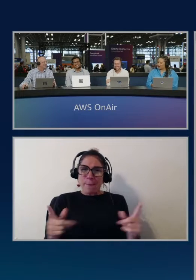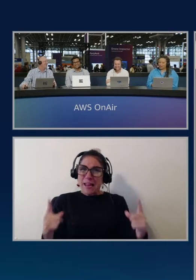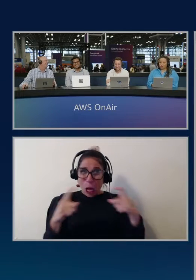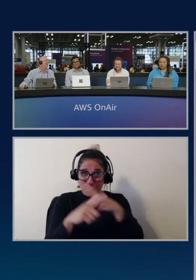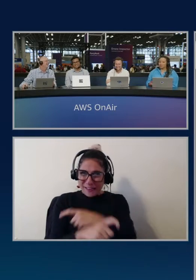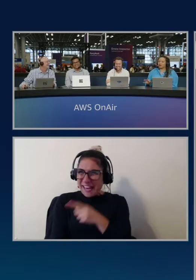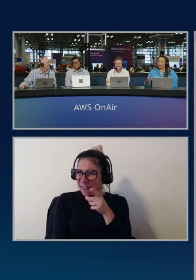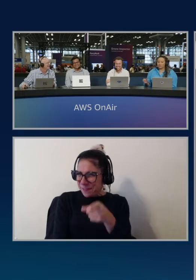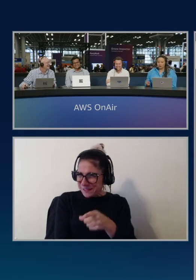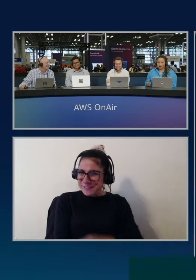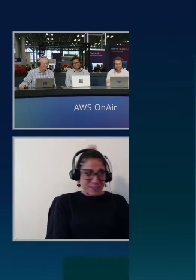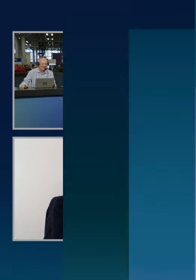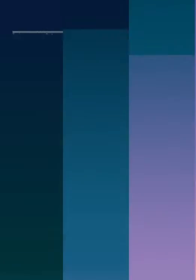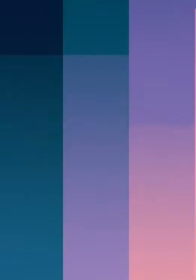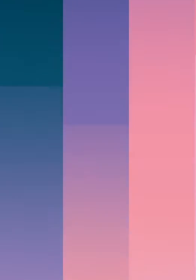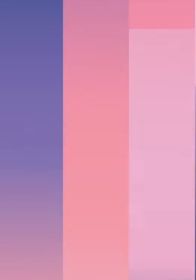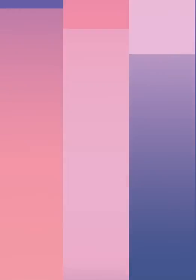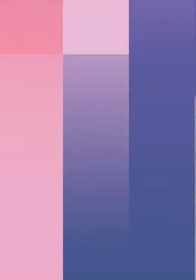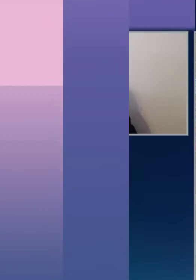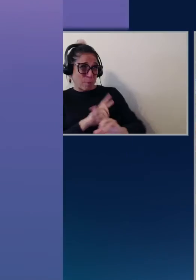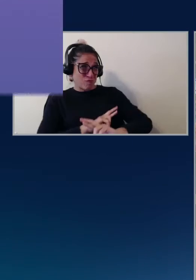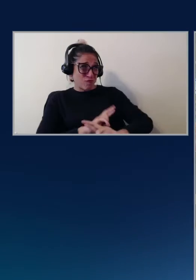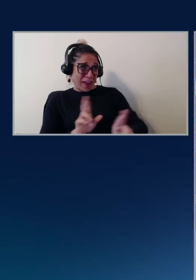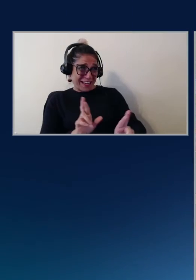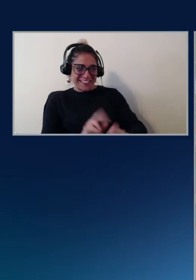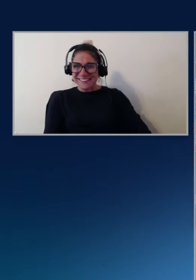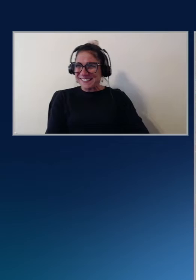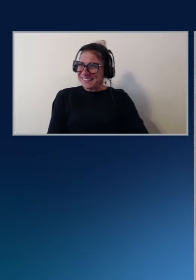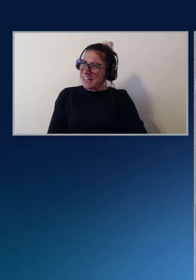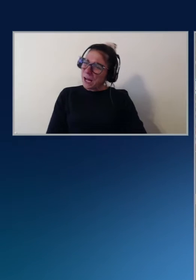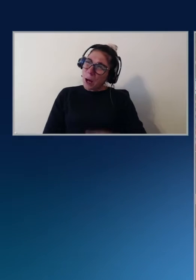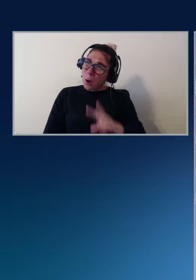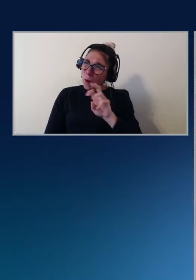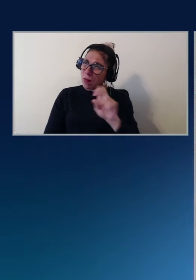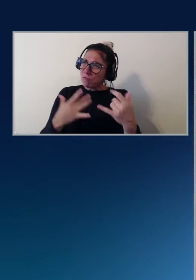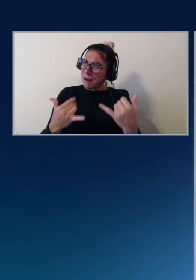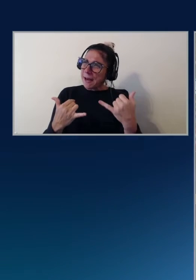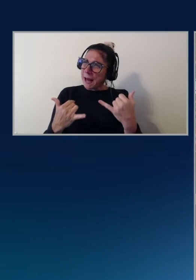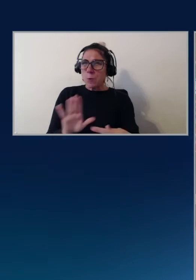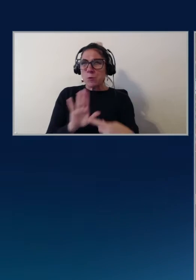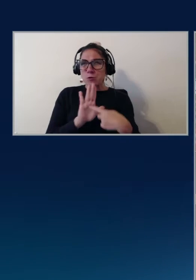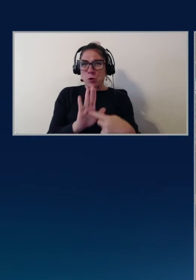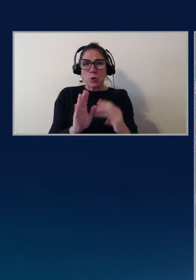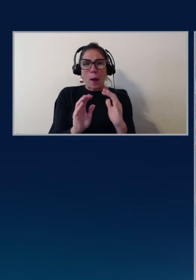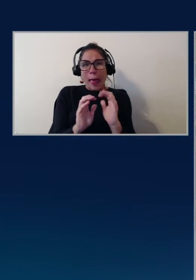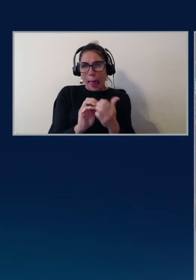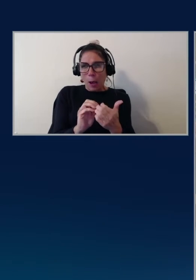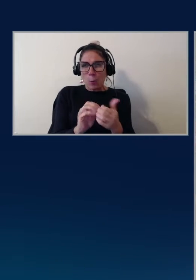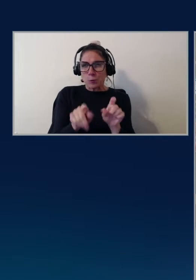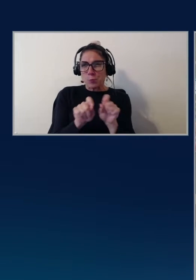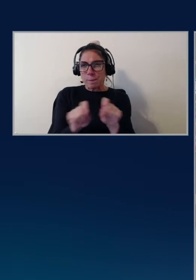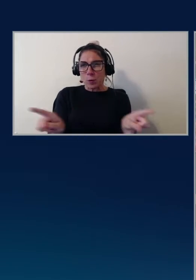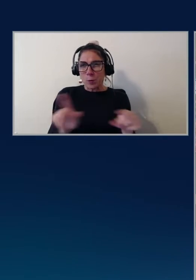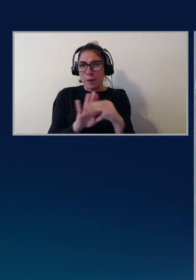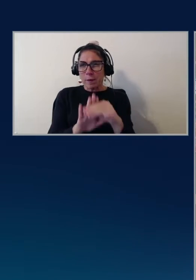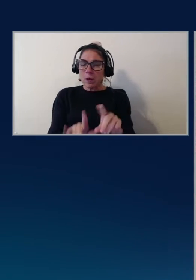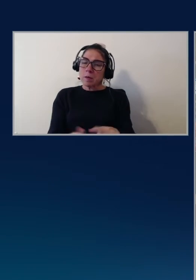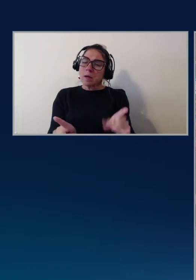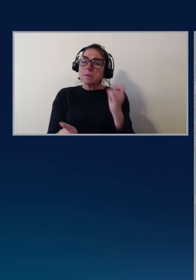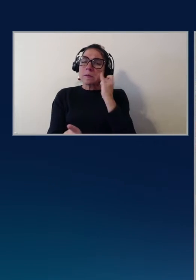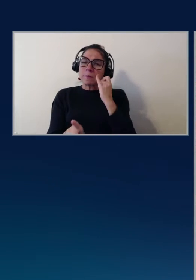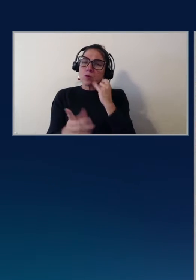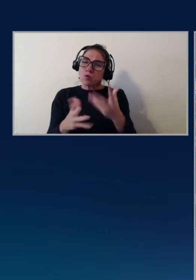Okay. Okay. Good. I'm ready for it. Yeah. Well, right now we just showed you how to deploy the model. But Right. what if you want to run